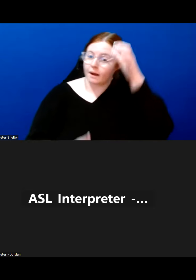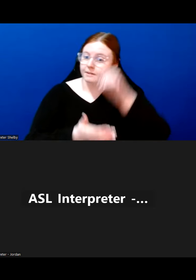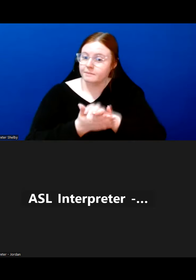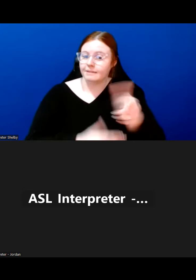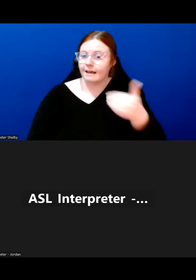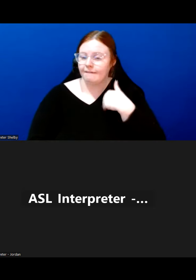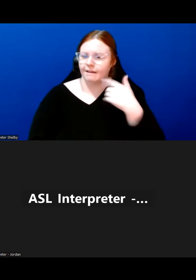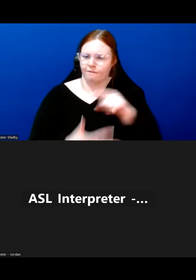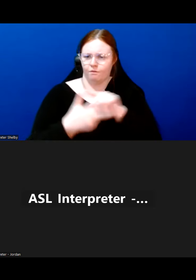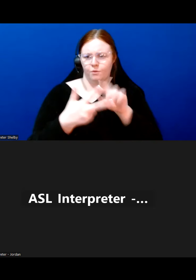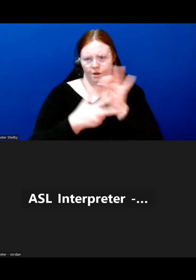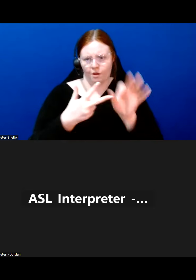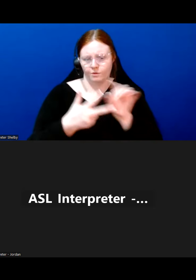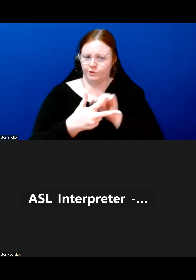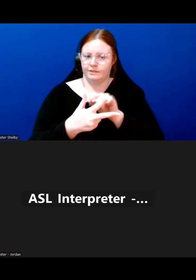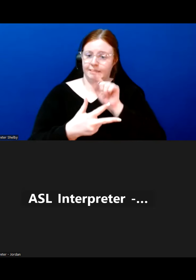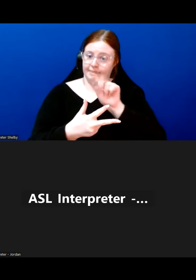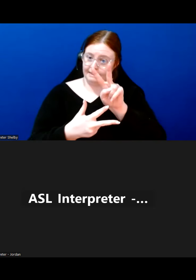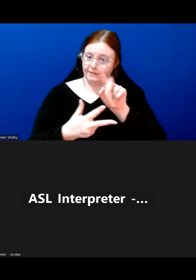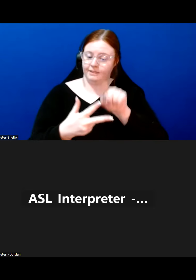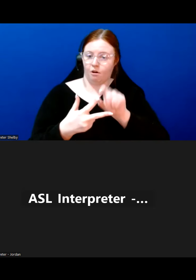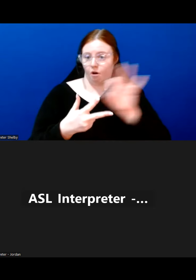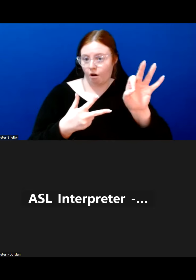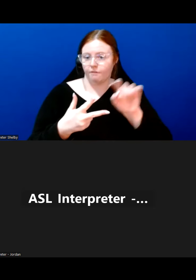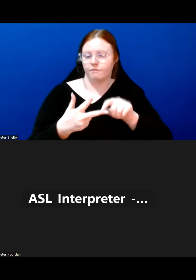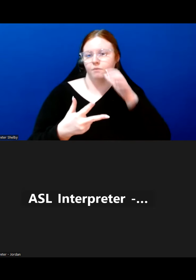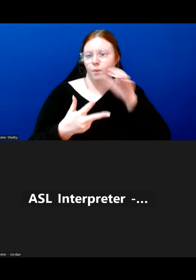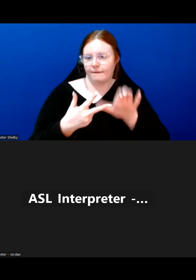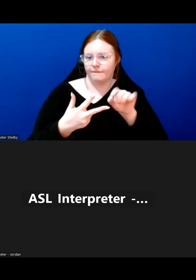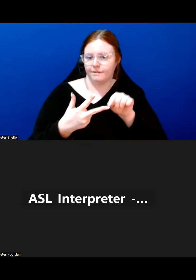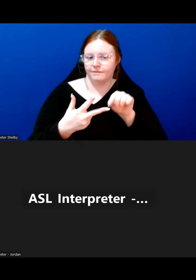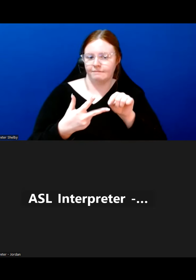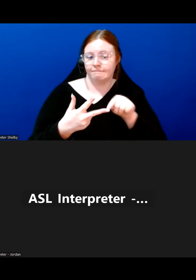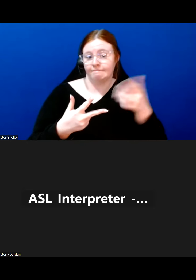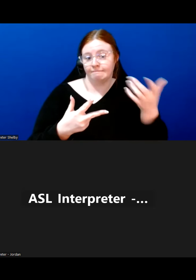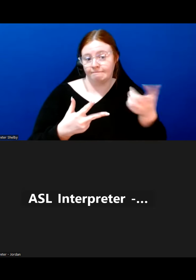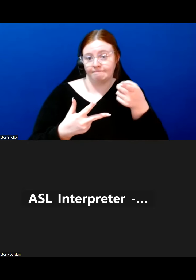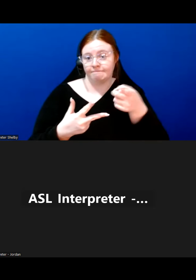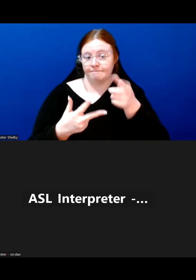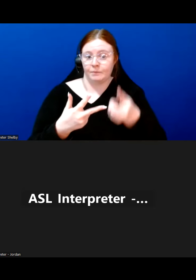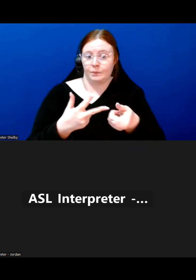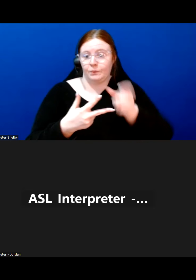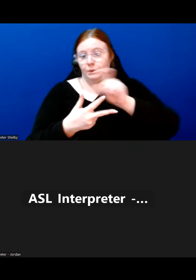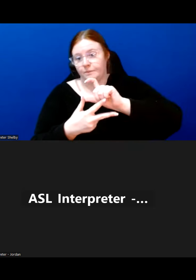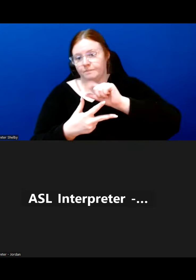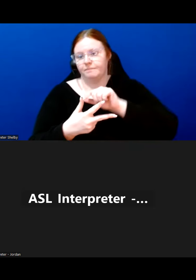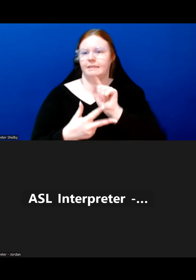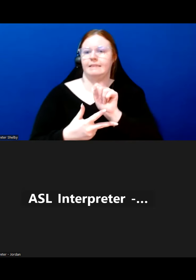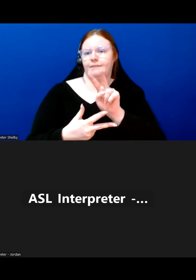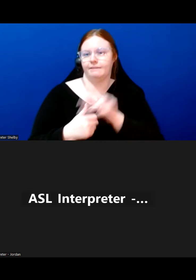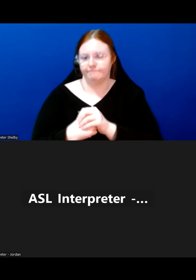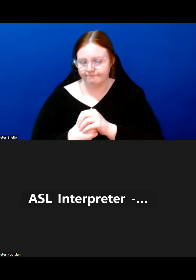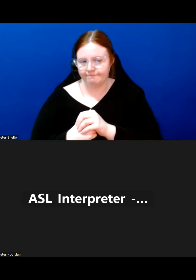three settings: TV, off, and the wife setting. And unfortunately, it turns off before it goes up to the wife setting.